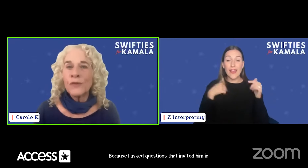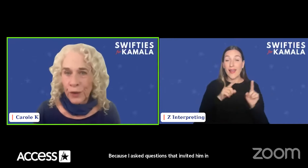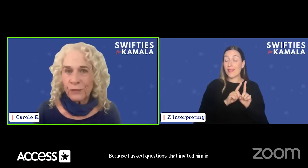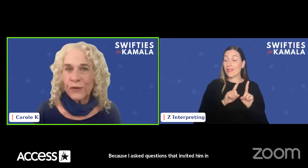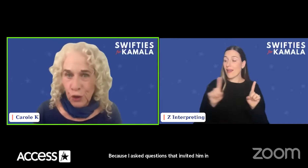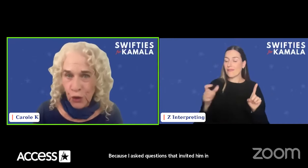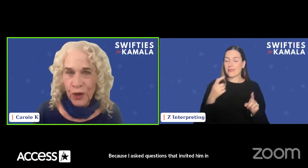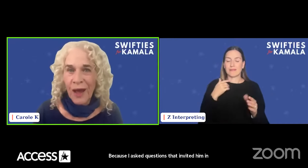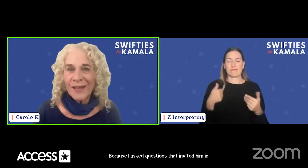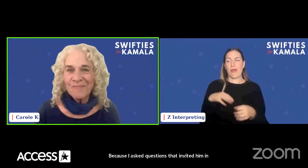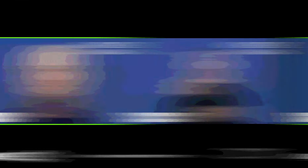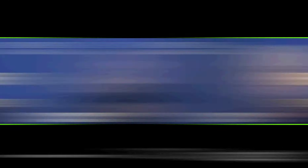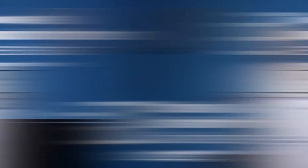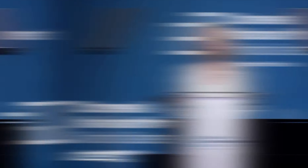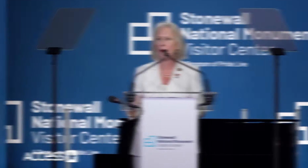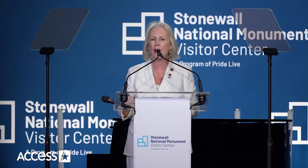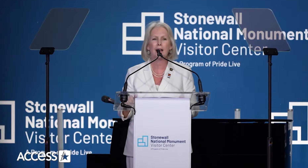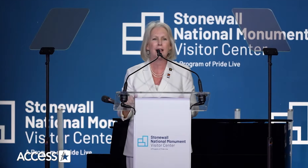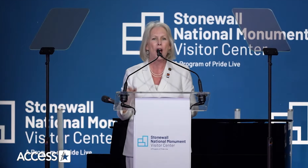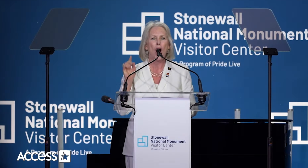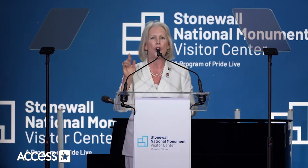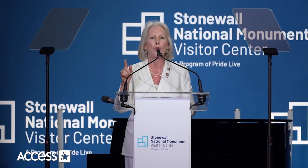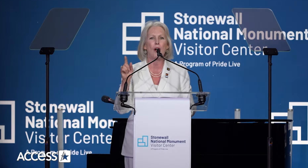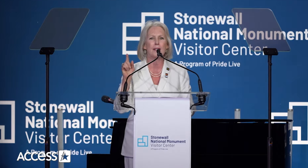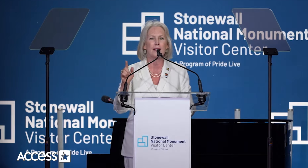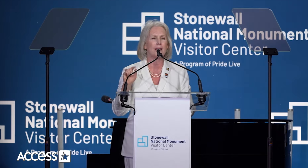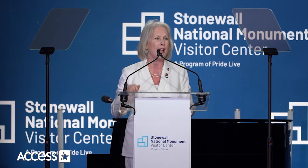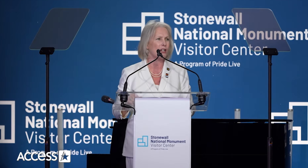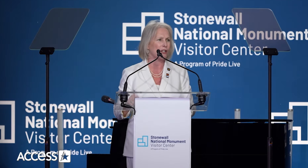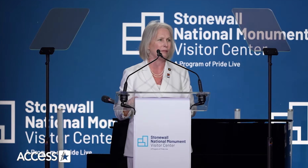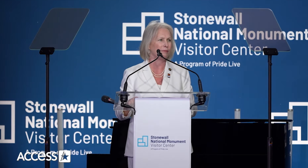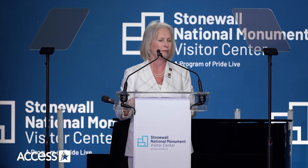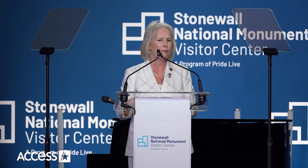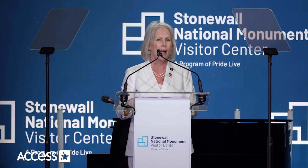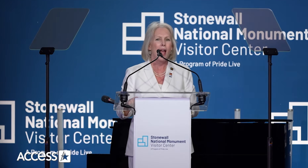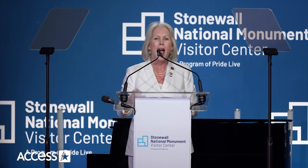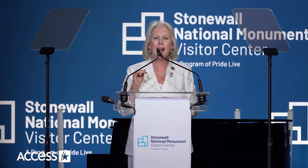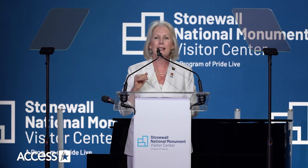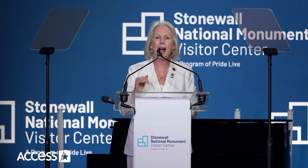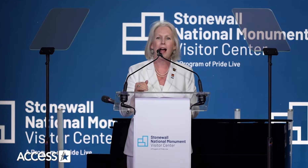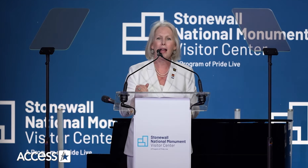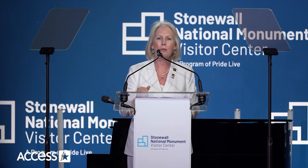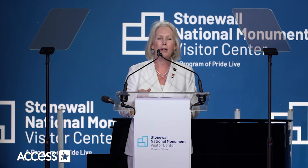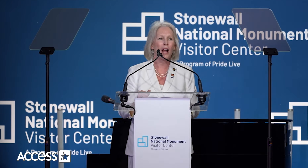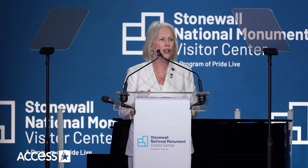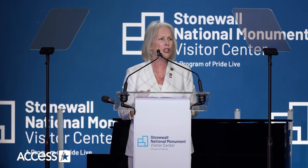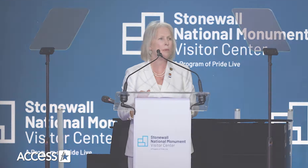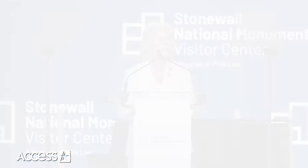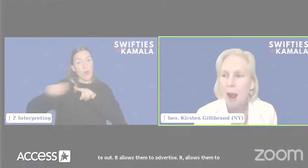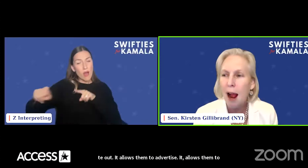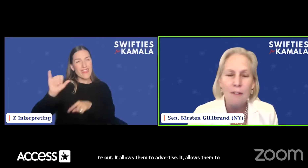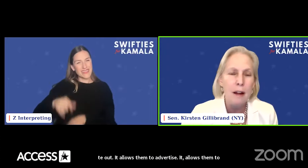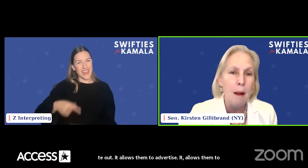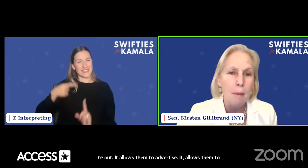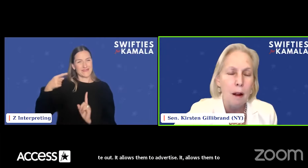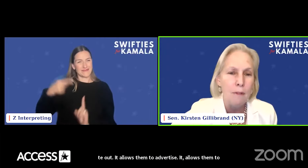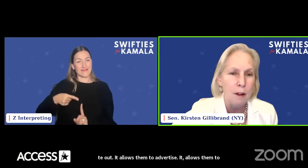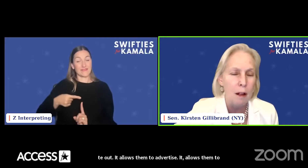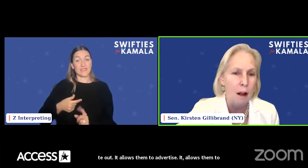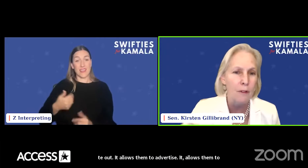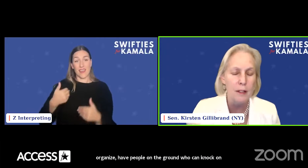said, I'm voting for your guy. Meanwhile, Senator Kirsten Gillibrand recited some Swifty jokes. I have a